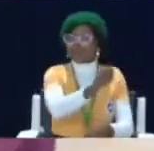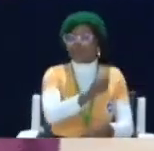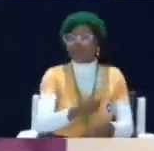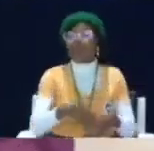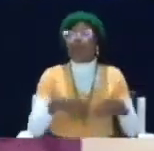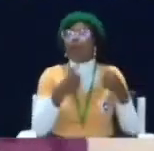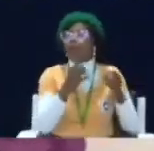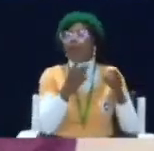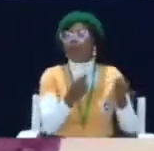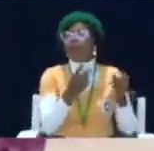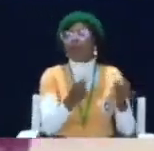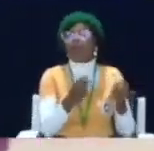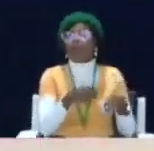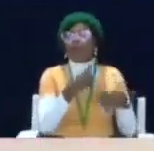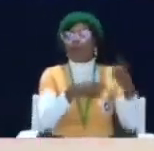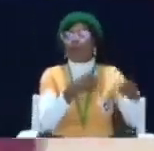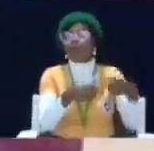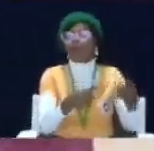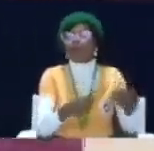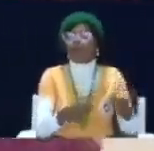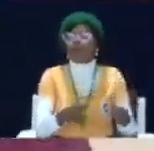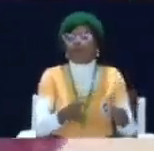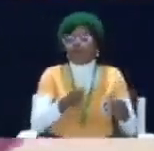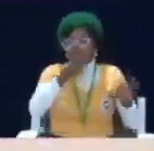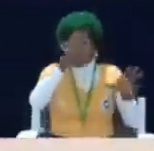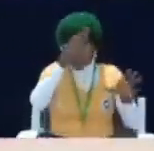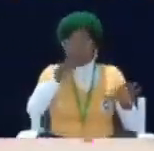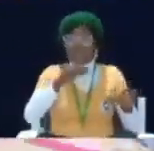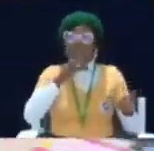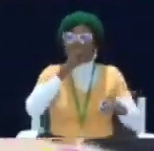yes. The Father is calling.